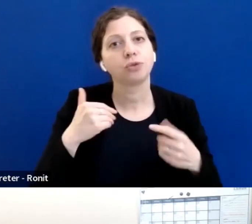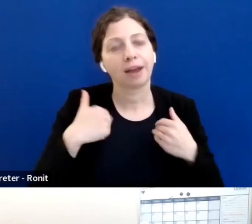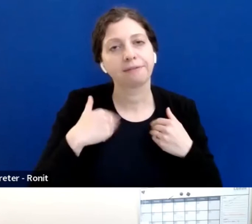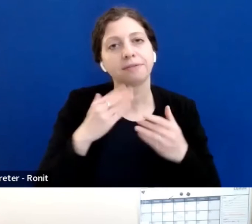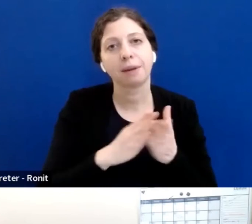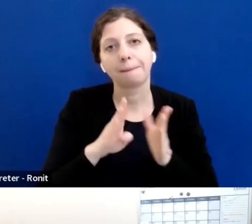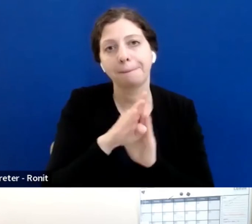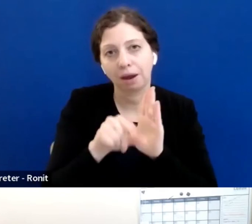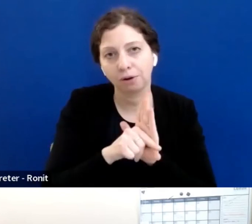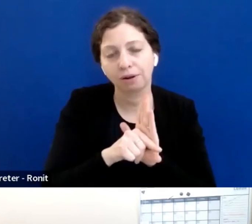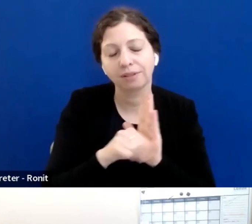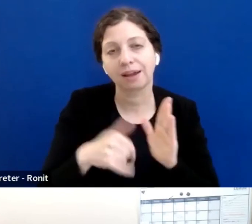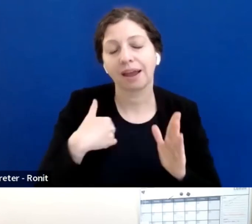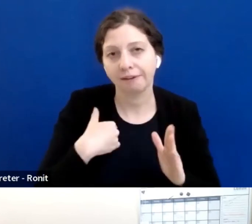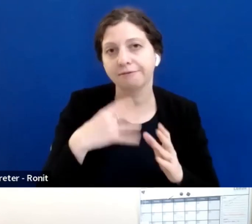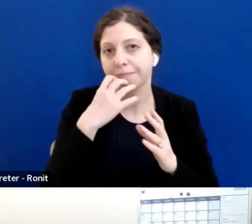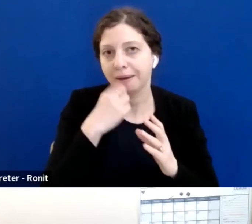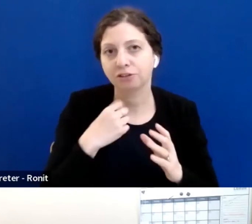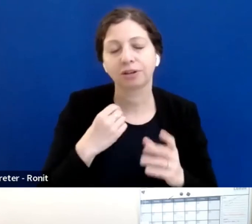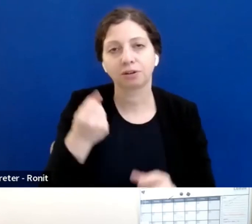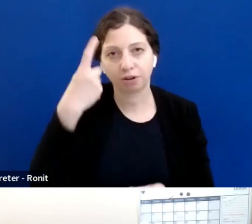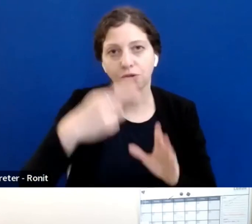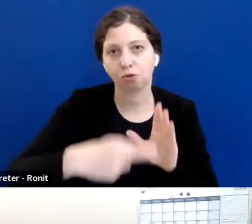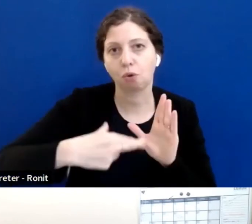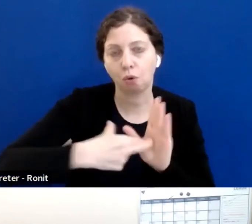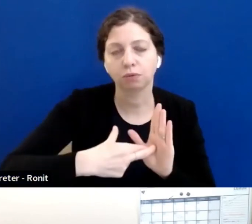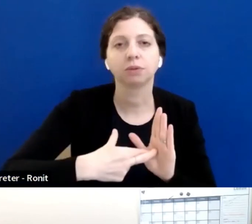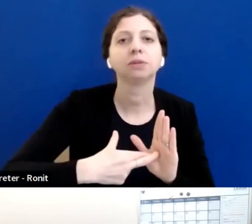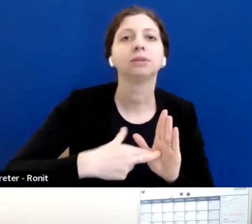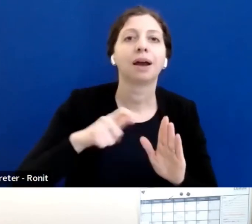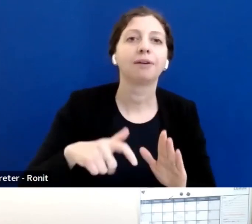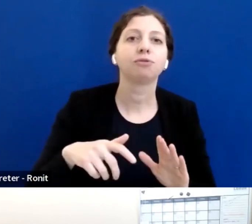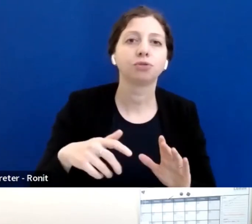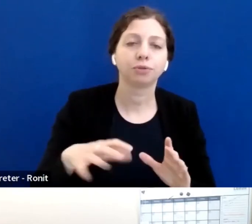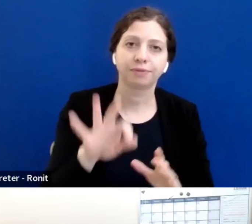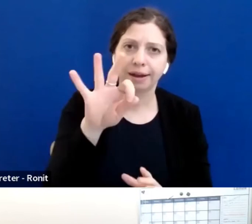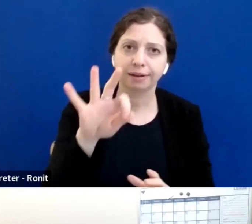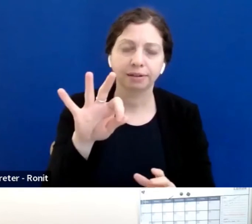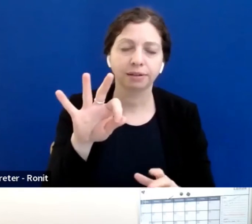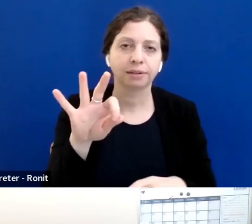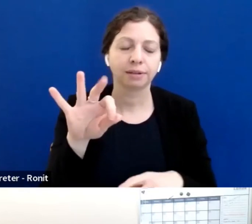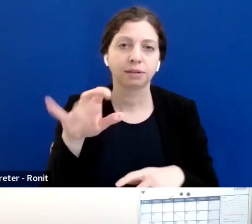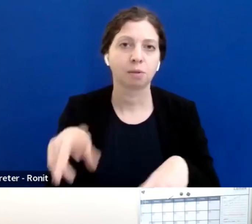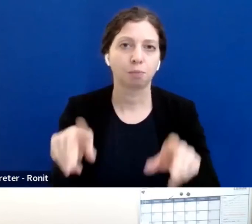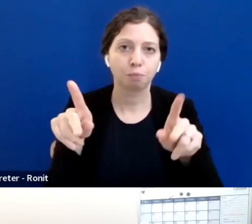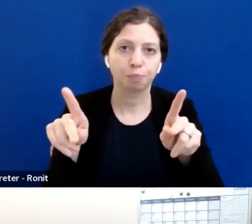and to have a passion for it and to understand the role that it plays. So you have to find that person that